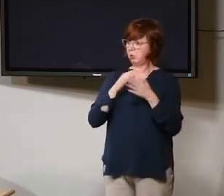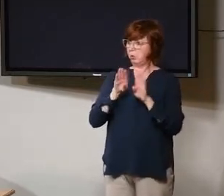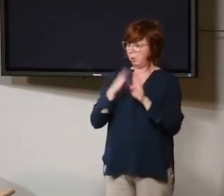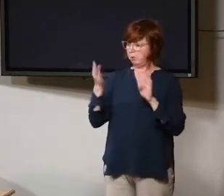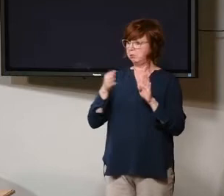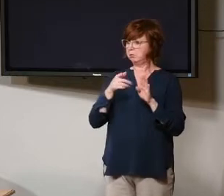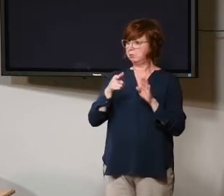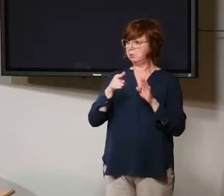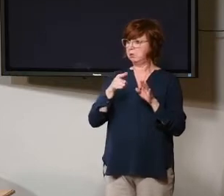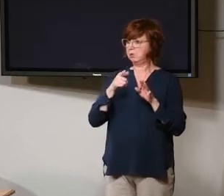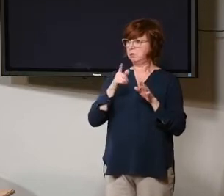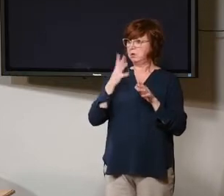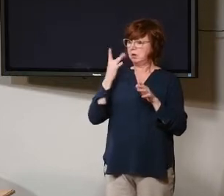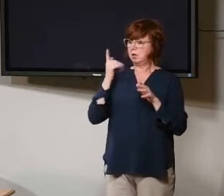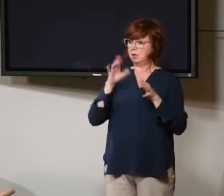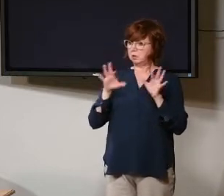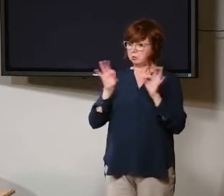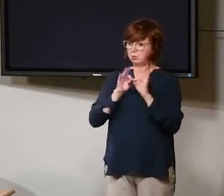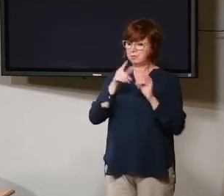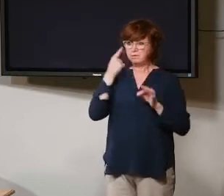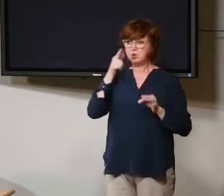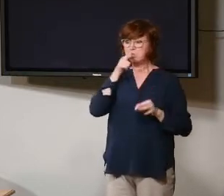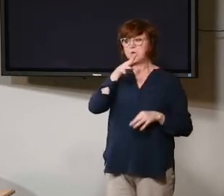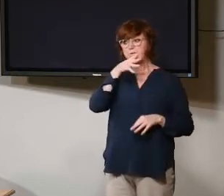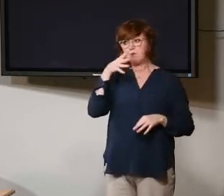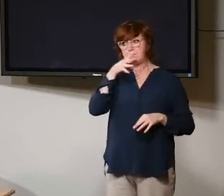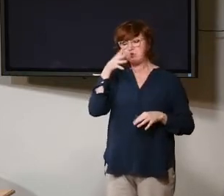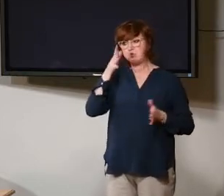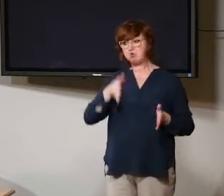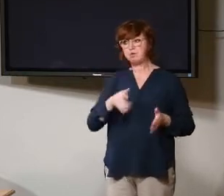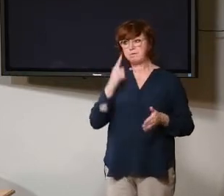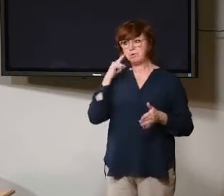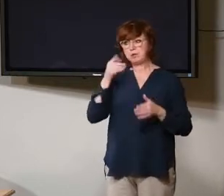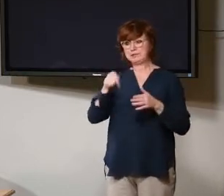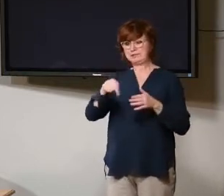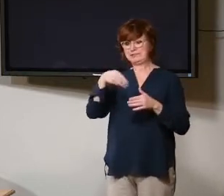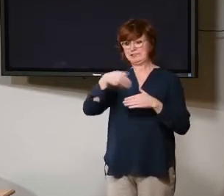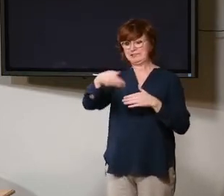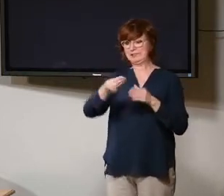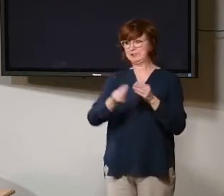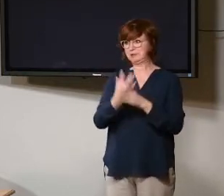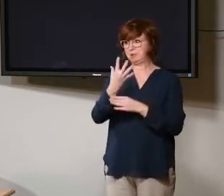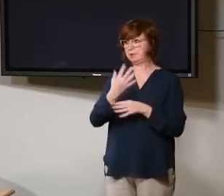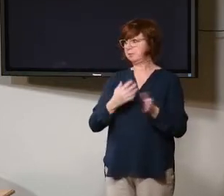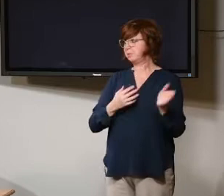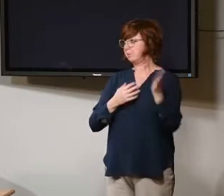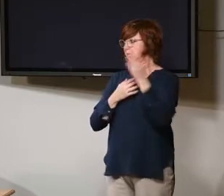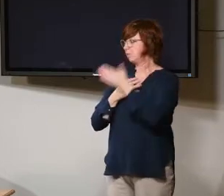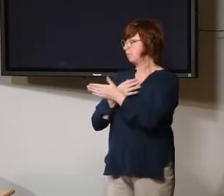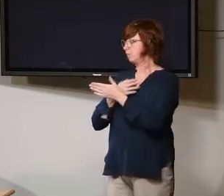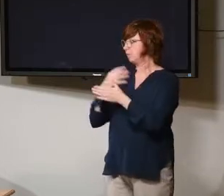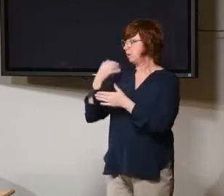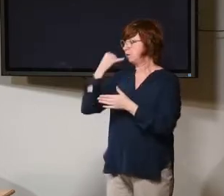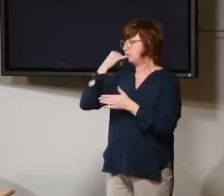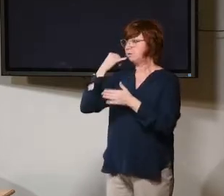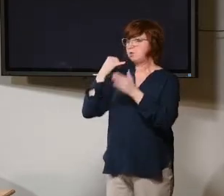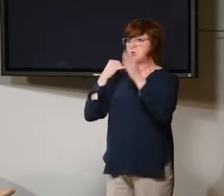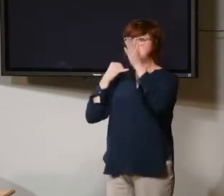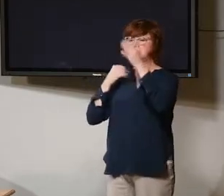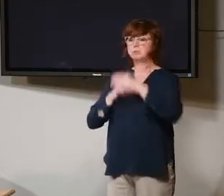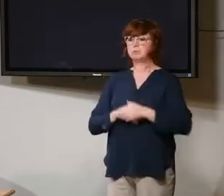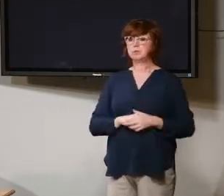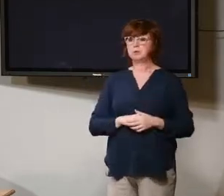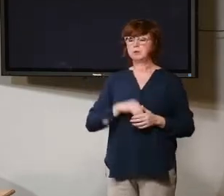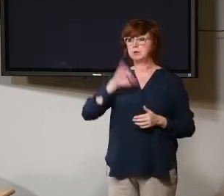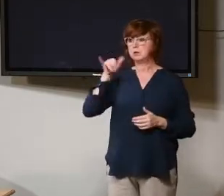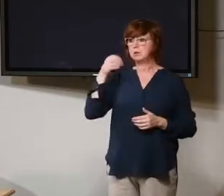have that supply chain for agriculture available to our farmers this spring. We're going to go to the line for the next question, operator. We